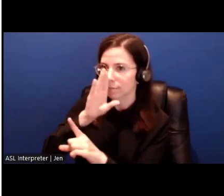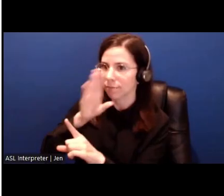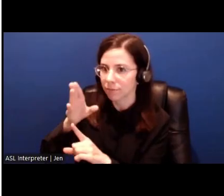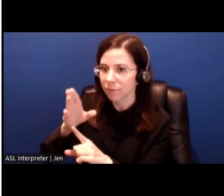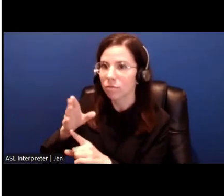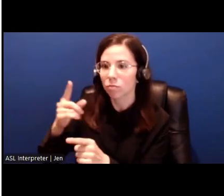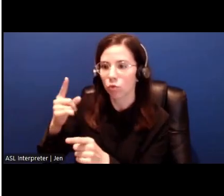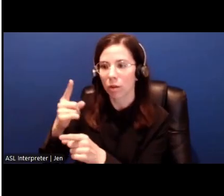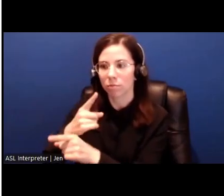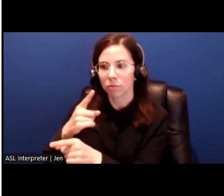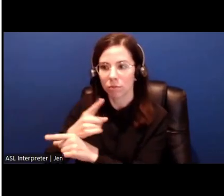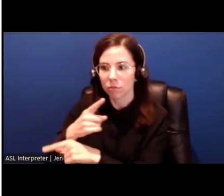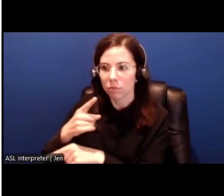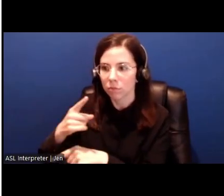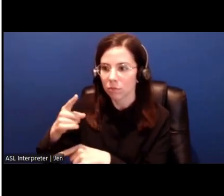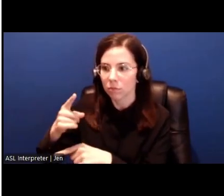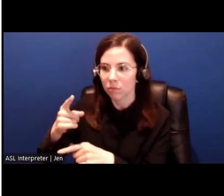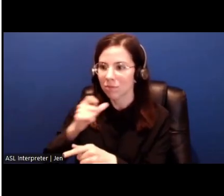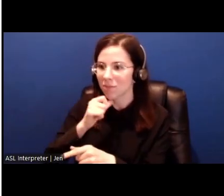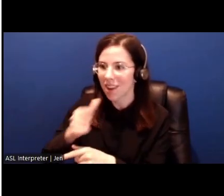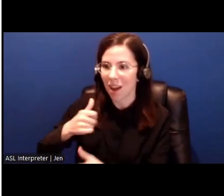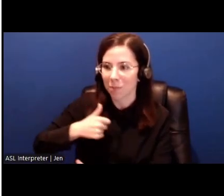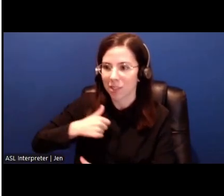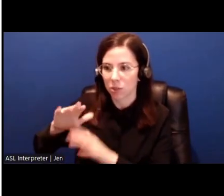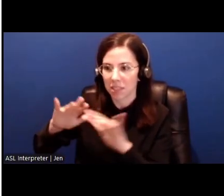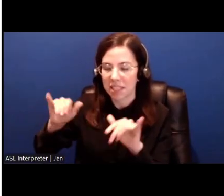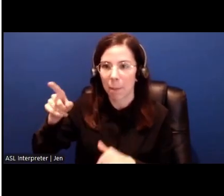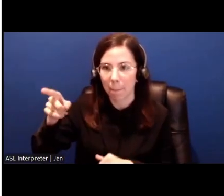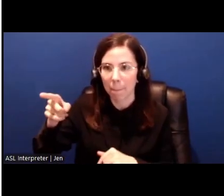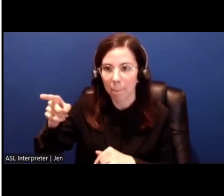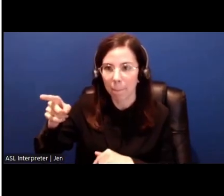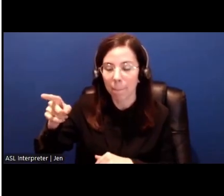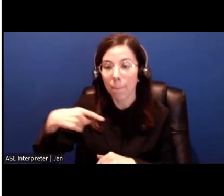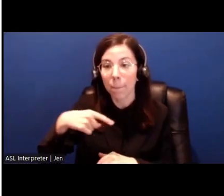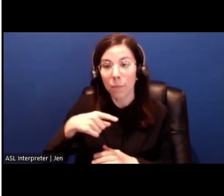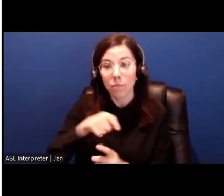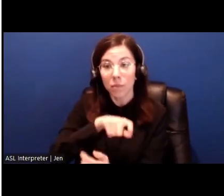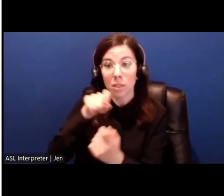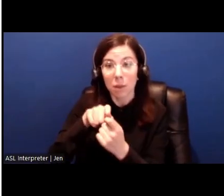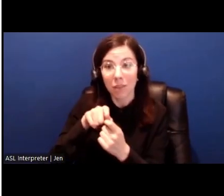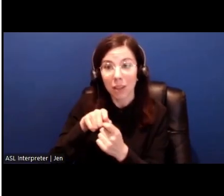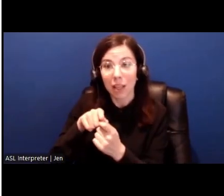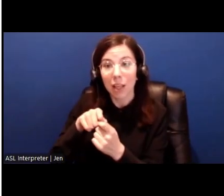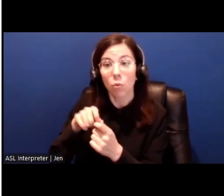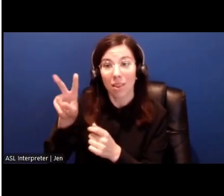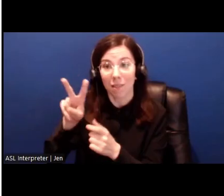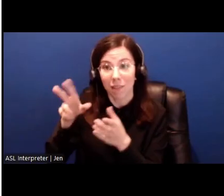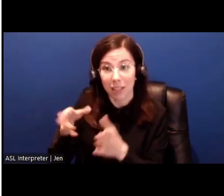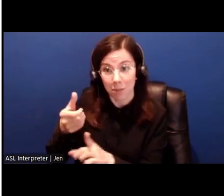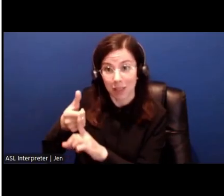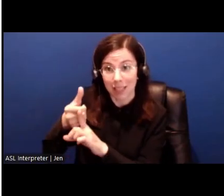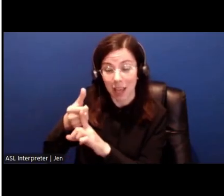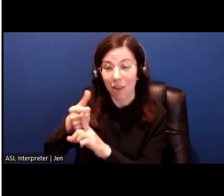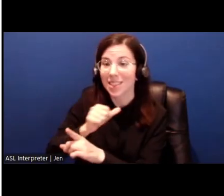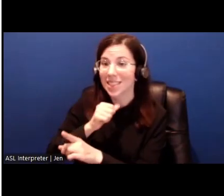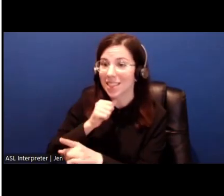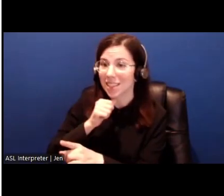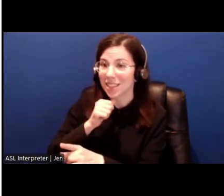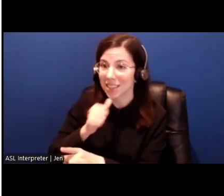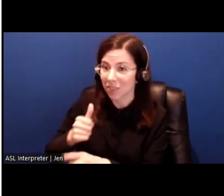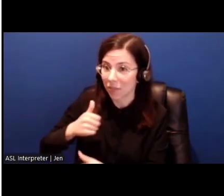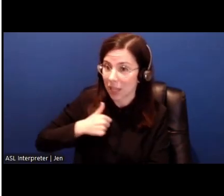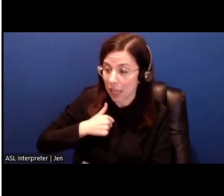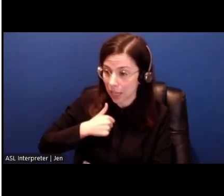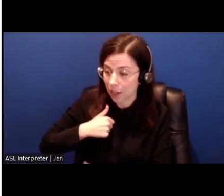enforcement system. This is typically when the victim is a civilian themselves, but it can also be reporting by those